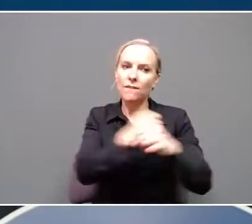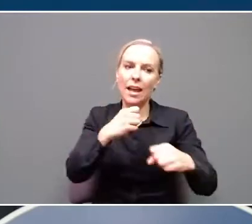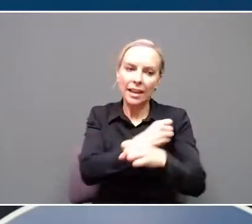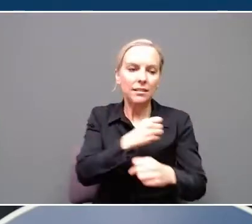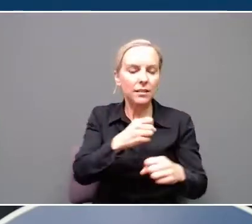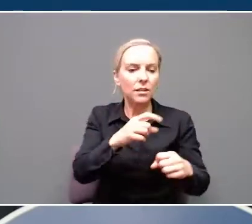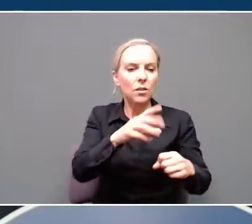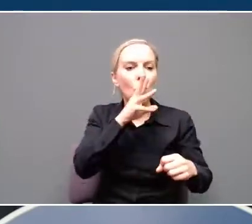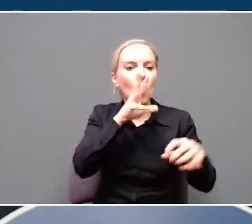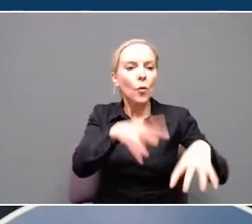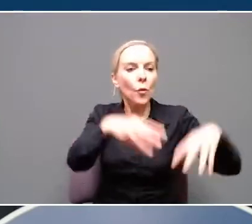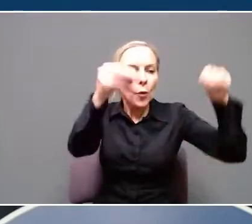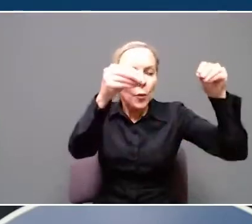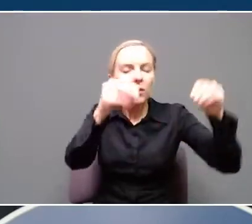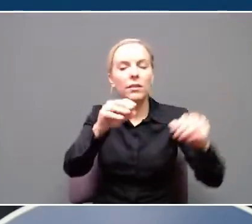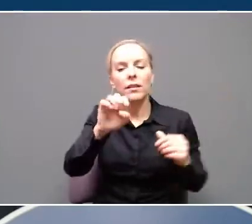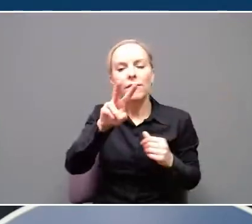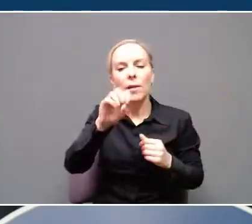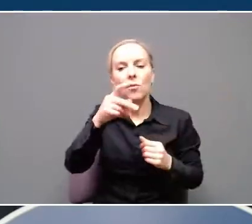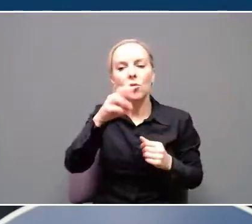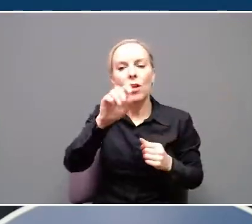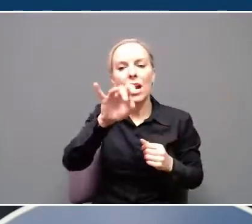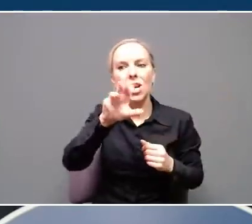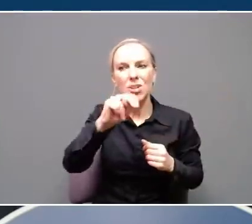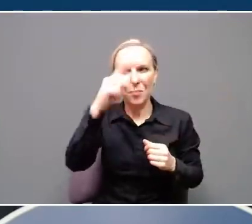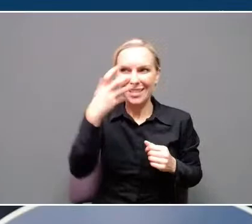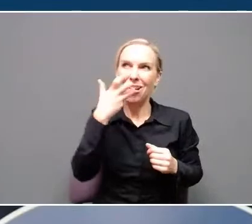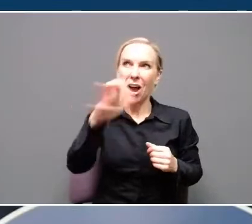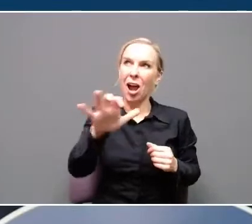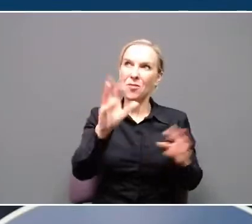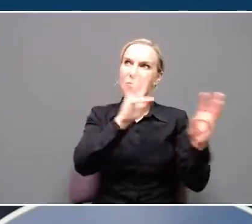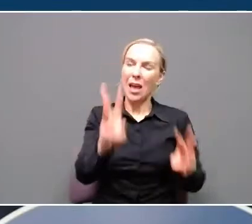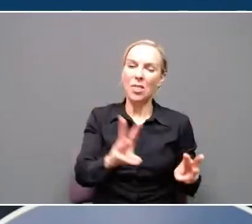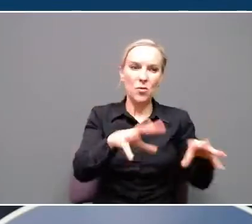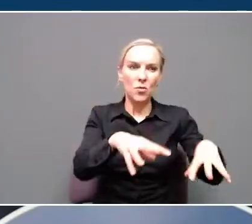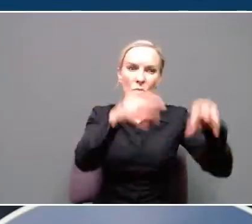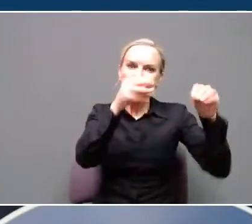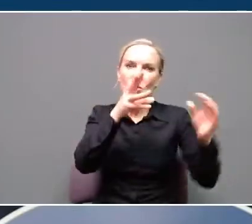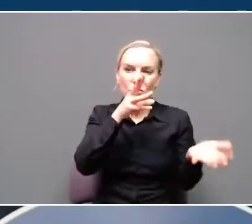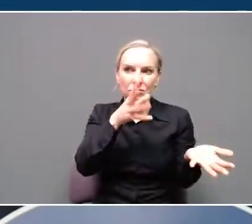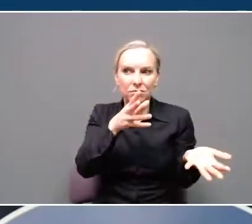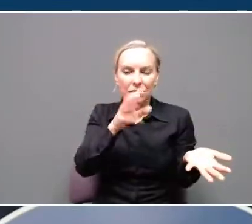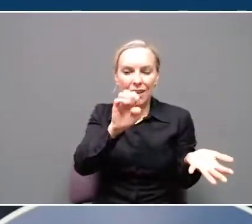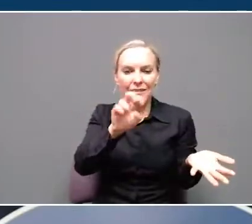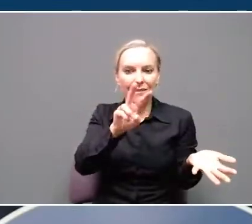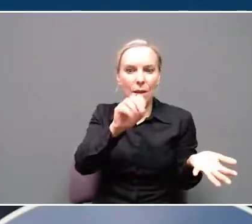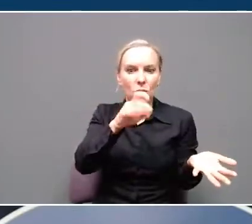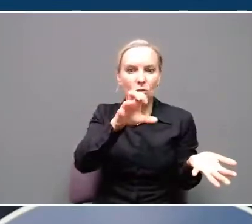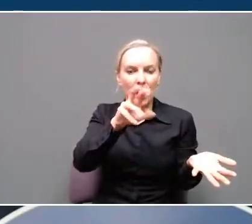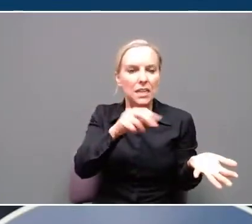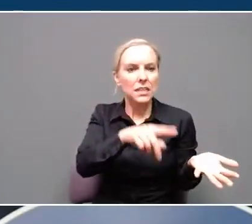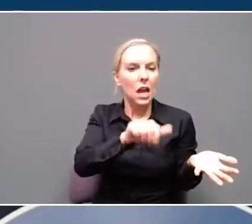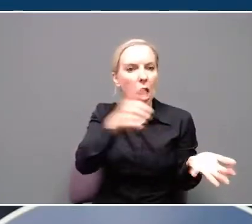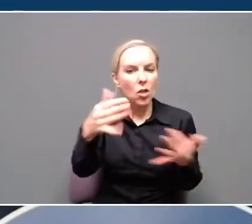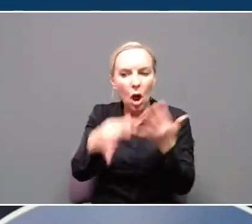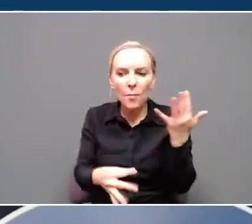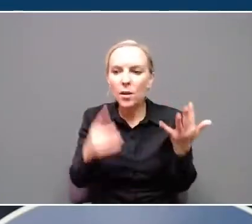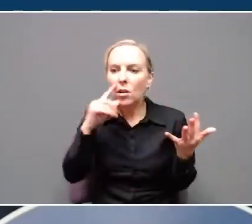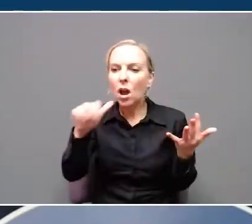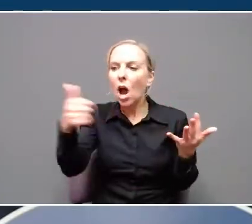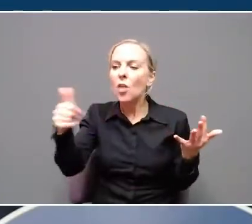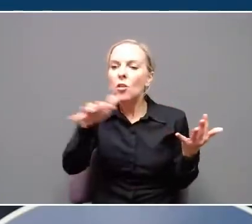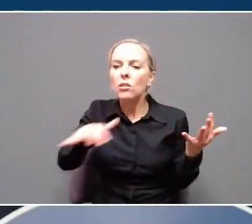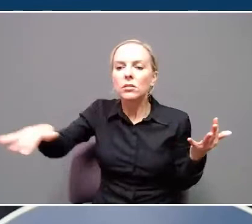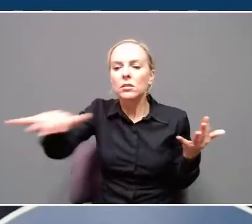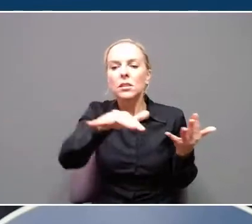it's this hot, and talked about a number of other options, definitely looking at other surrounding cities